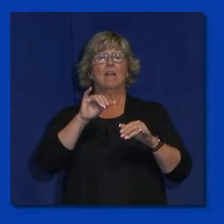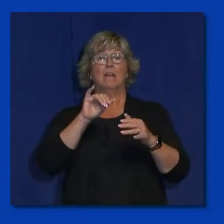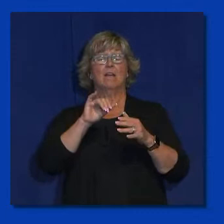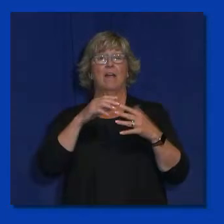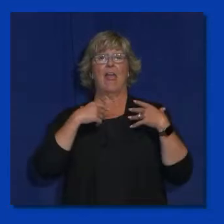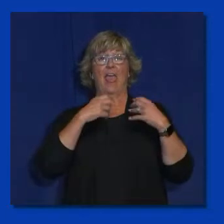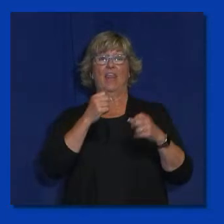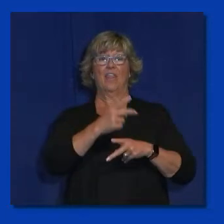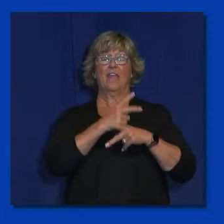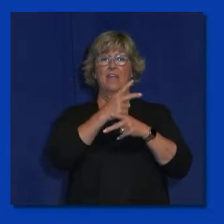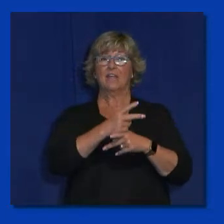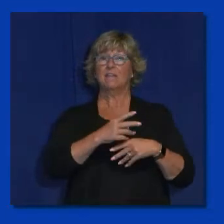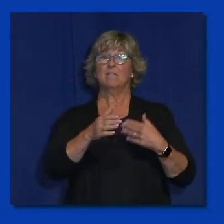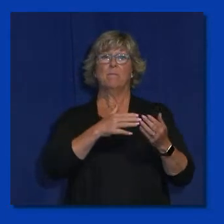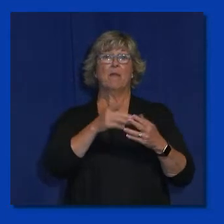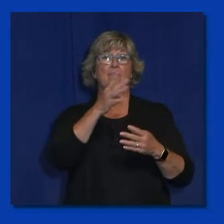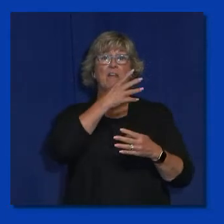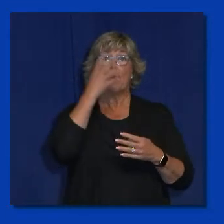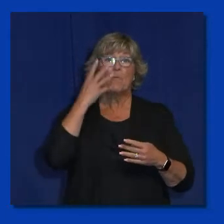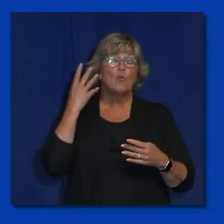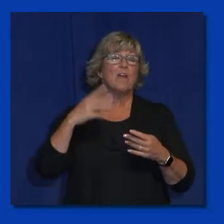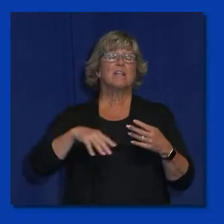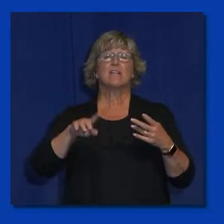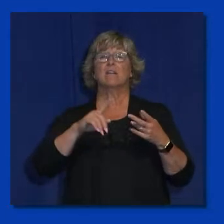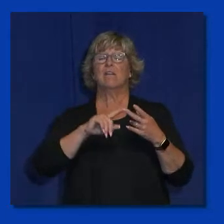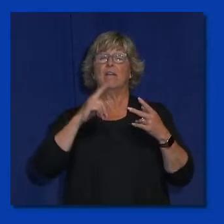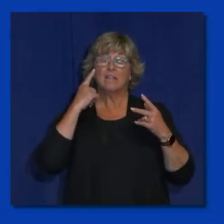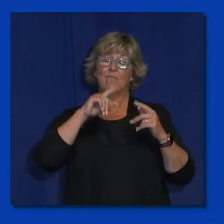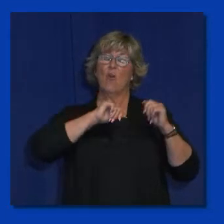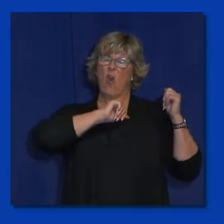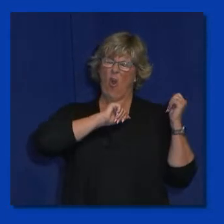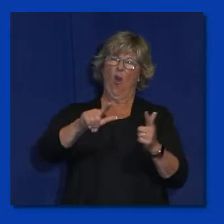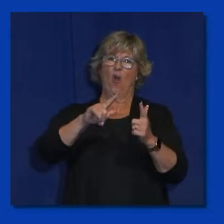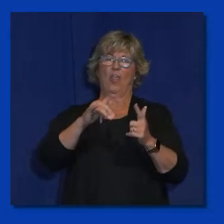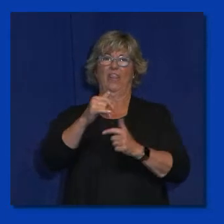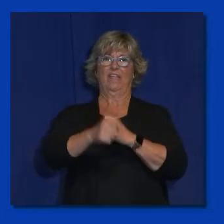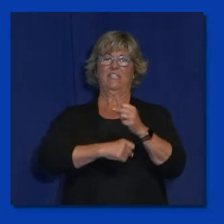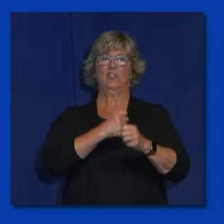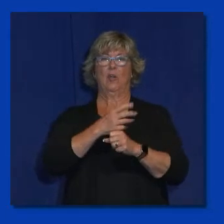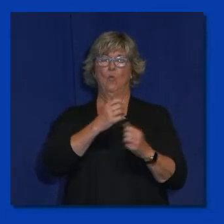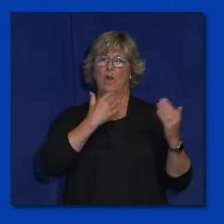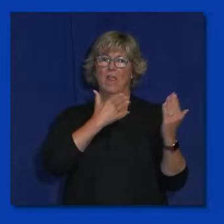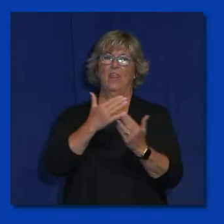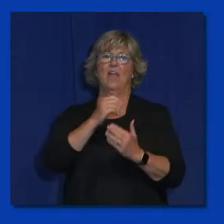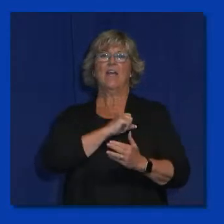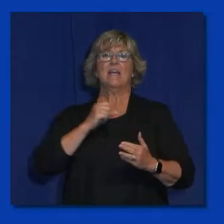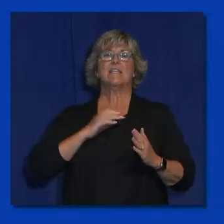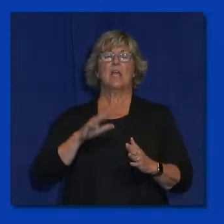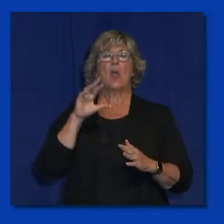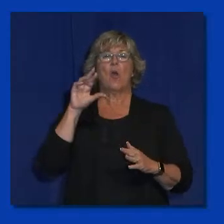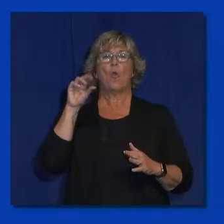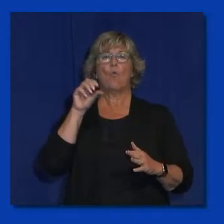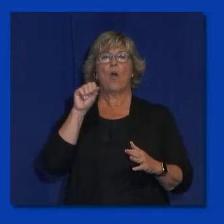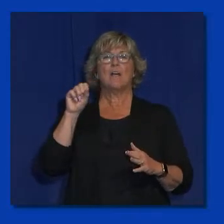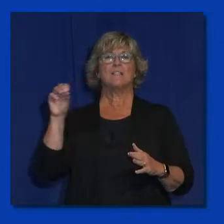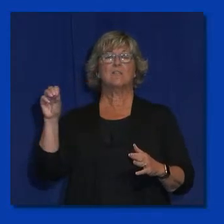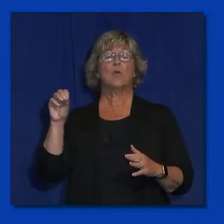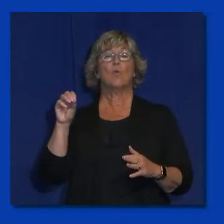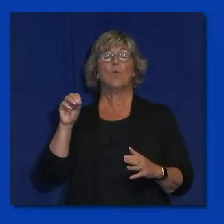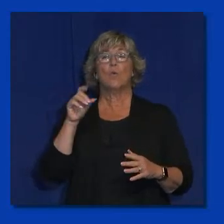pay, regardless of your immigration status, health for all. We're going to get it done this year. I want to thank Senator Durazo, so many others